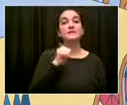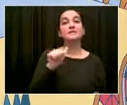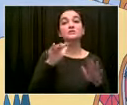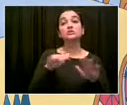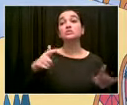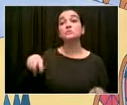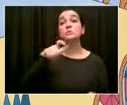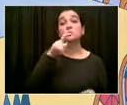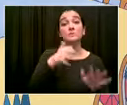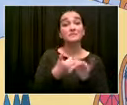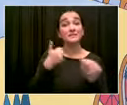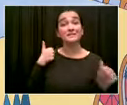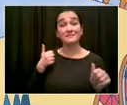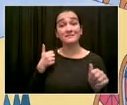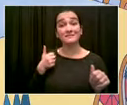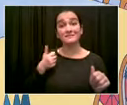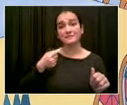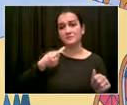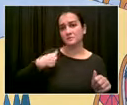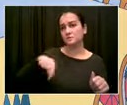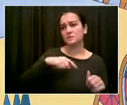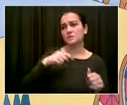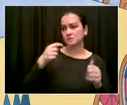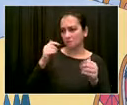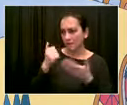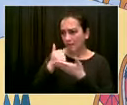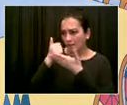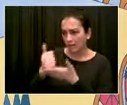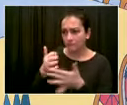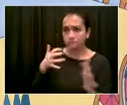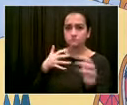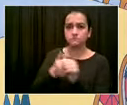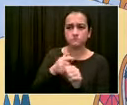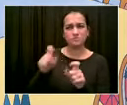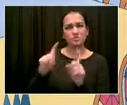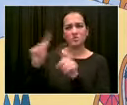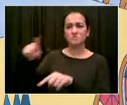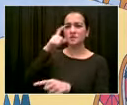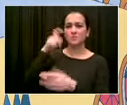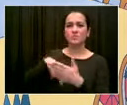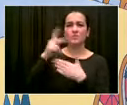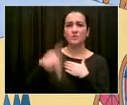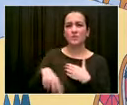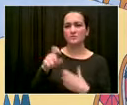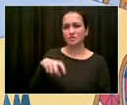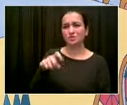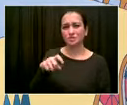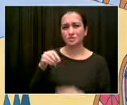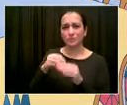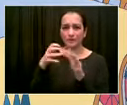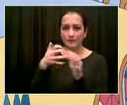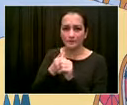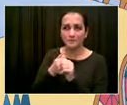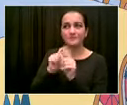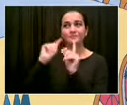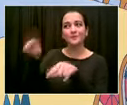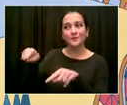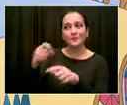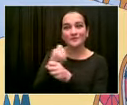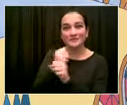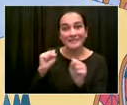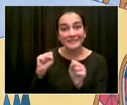guaranteed the summer to have a place that's safe and positive, sports, recreation, arts, culture,